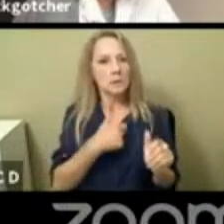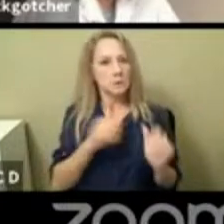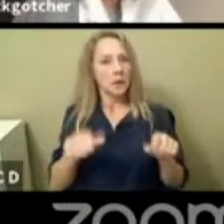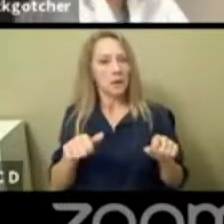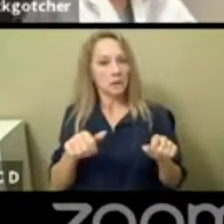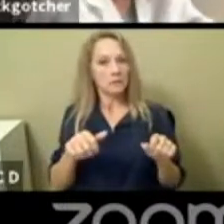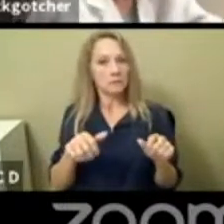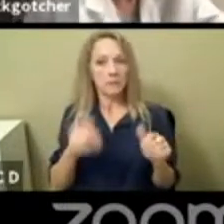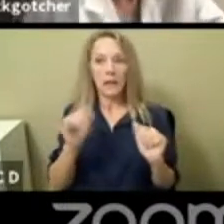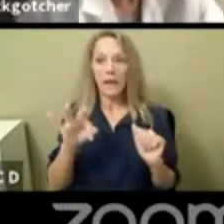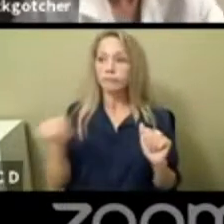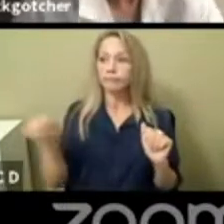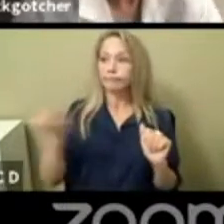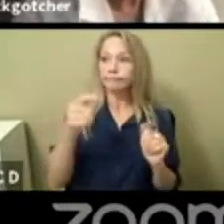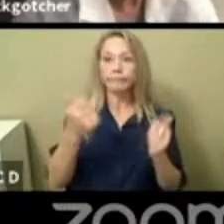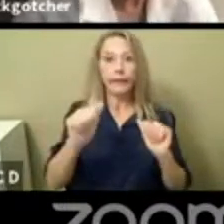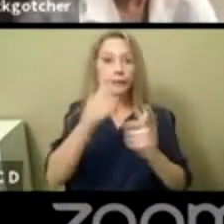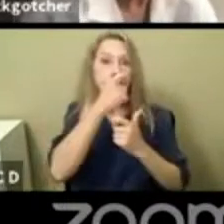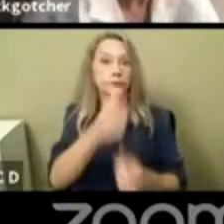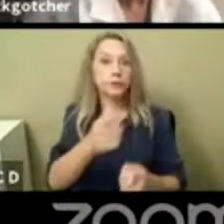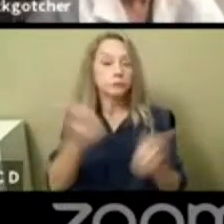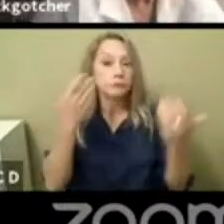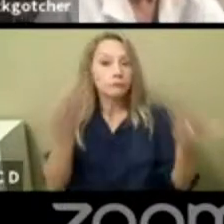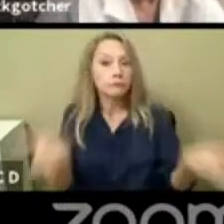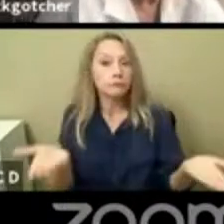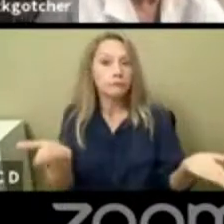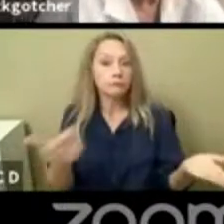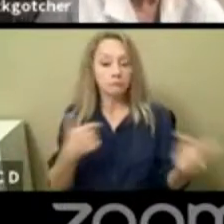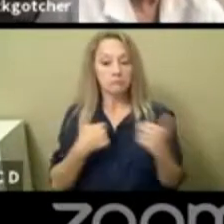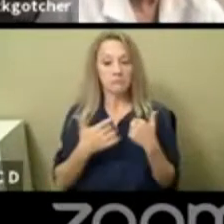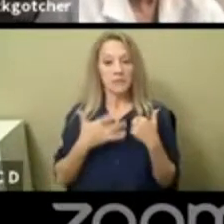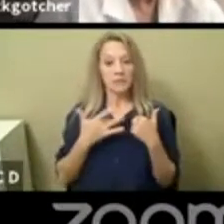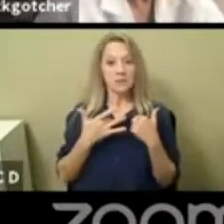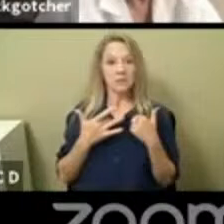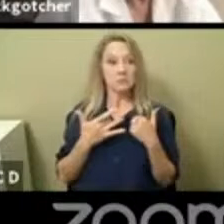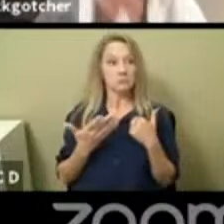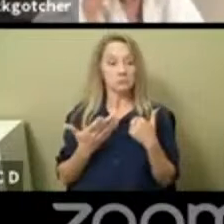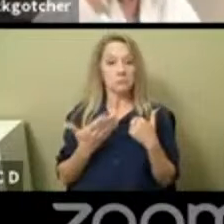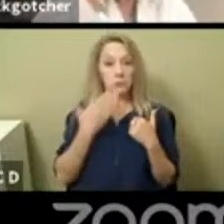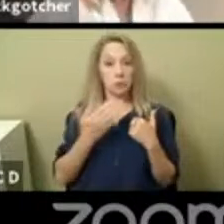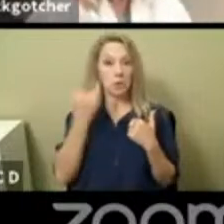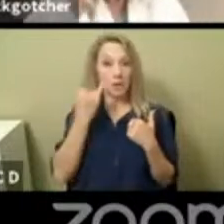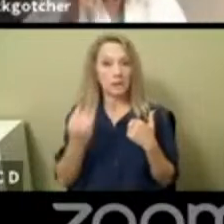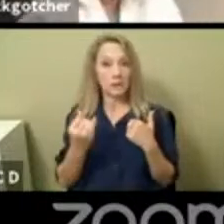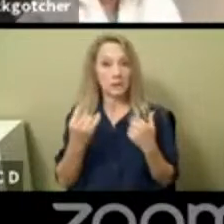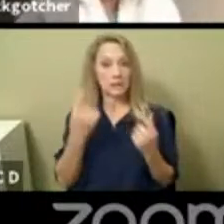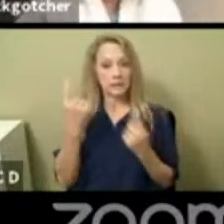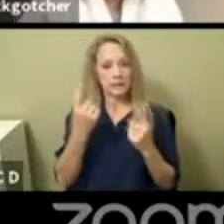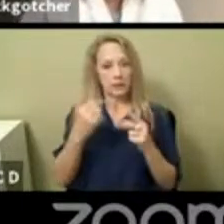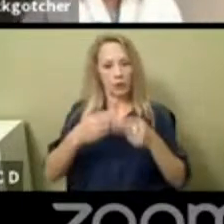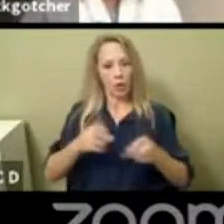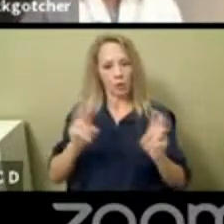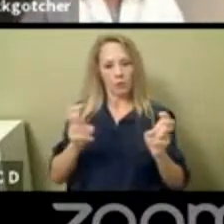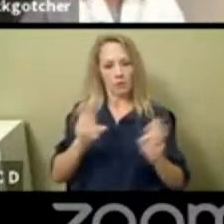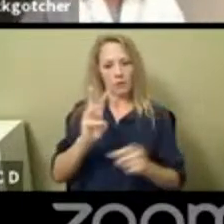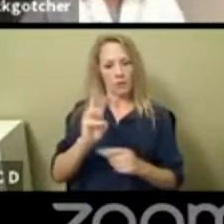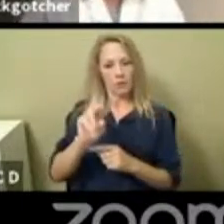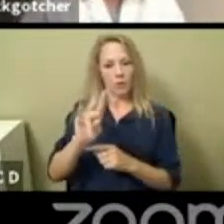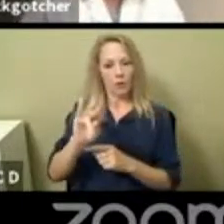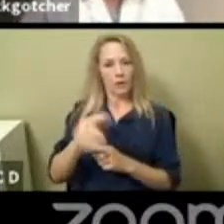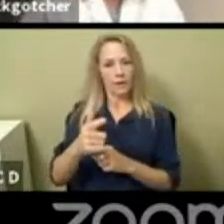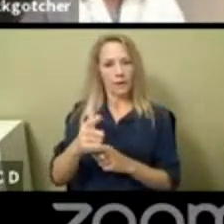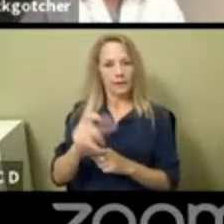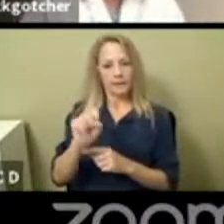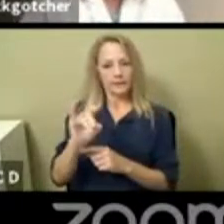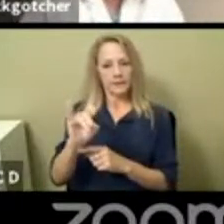any interest. I mean, I personally think it's not a bad idea to consider these working sessions. Well, I professionally think it